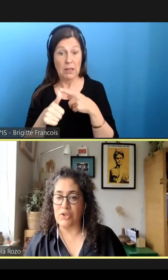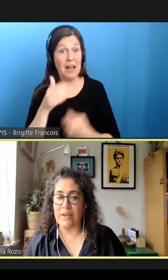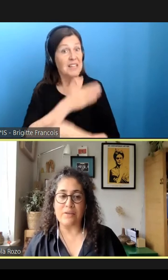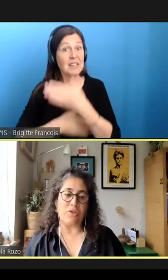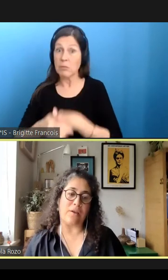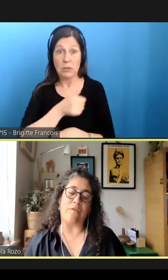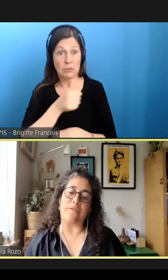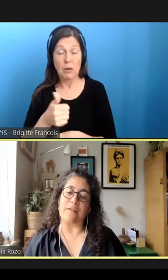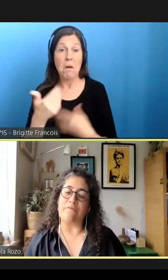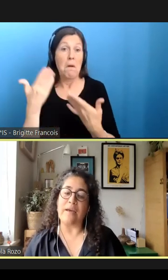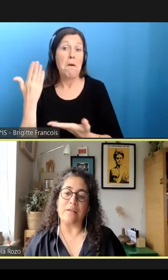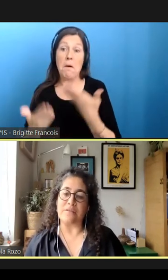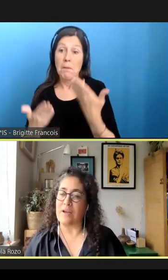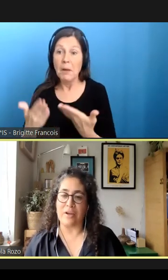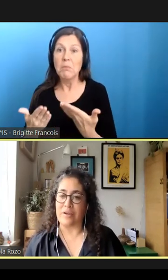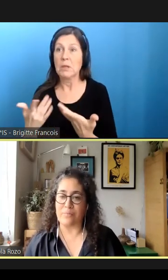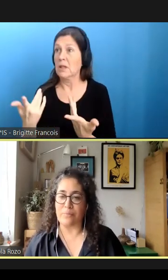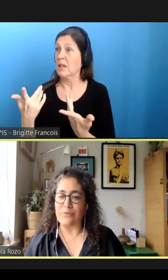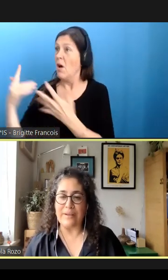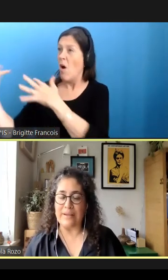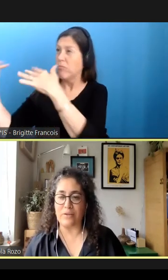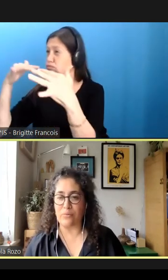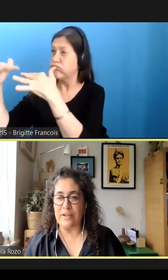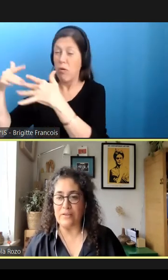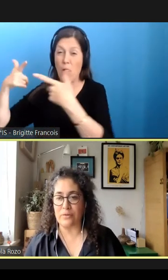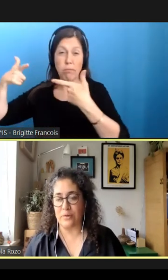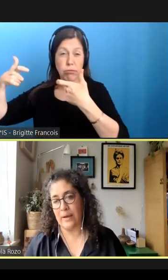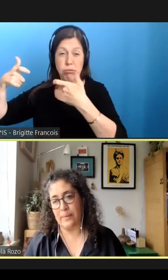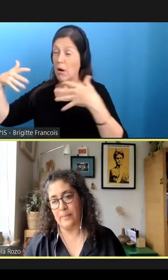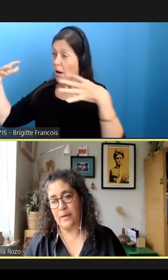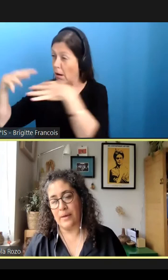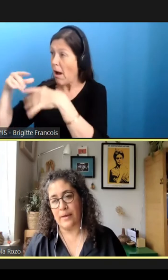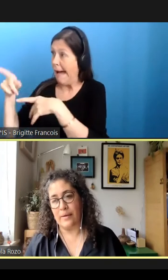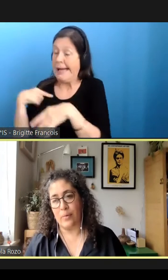climate change, conflict and violence are really little